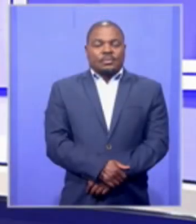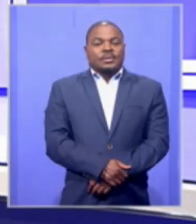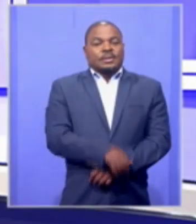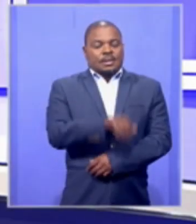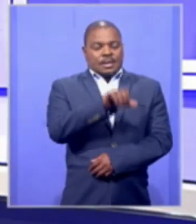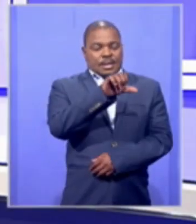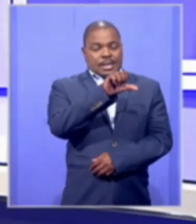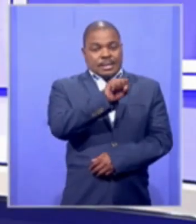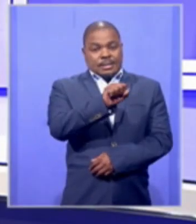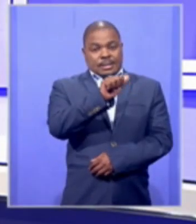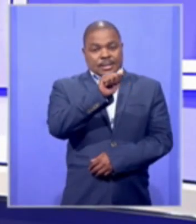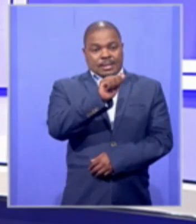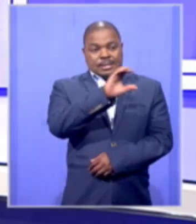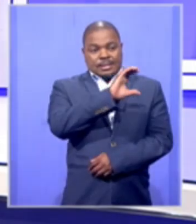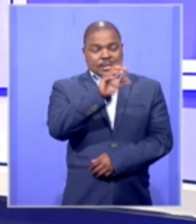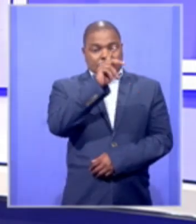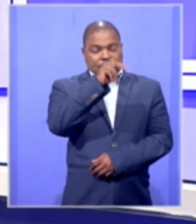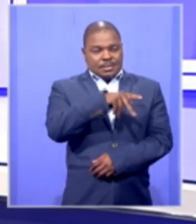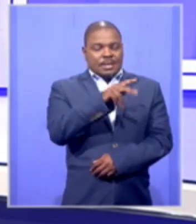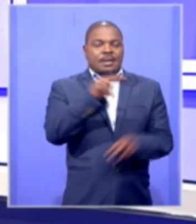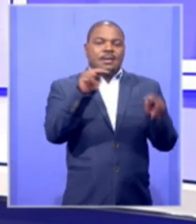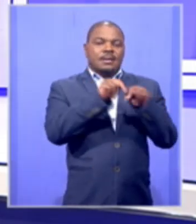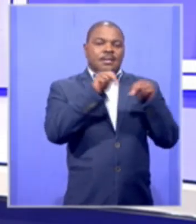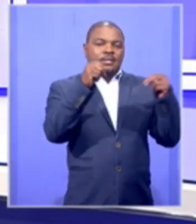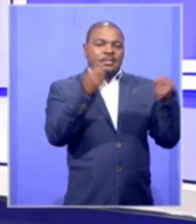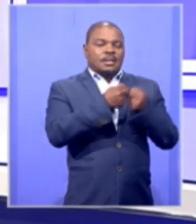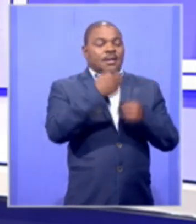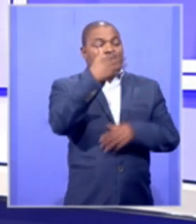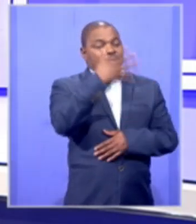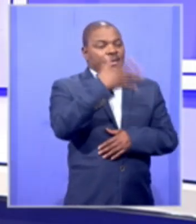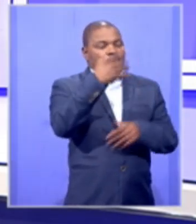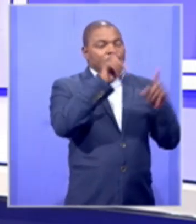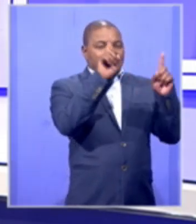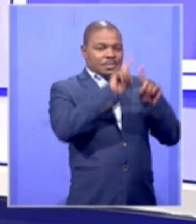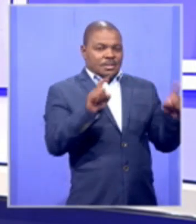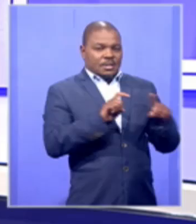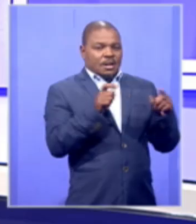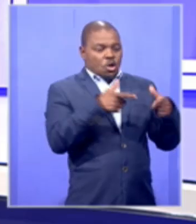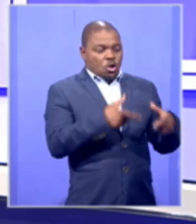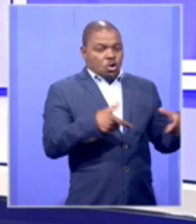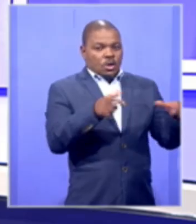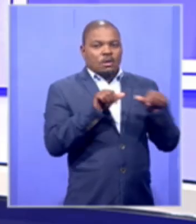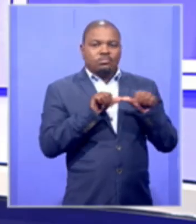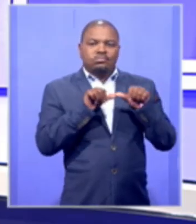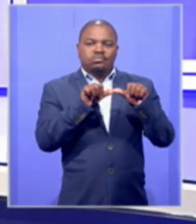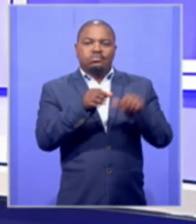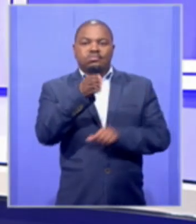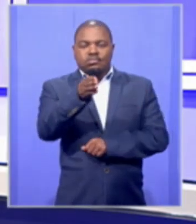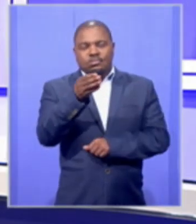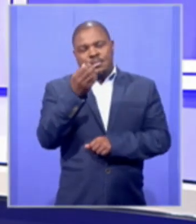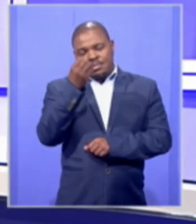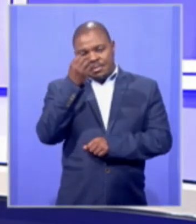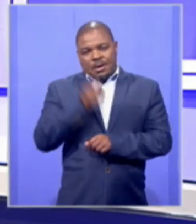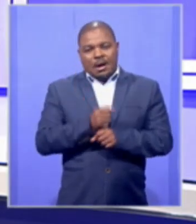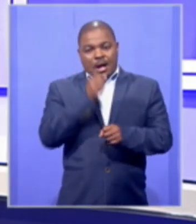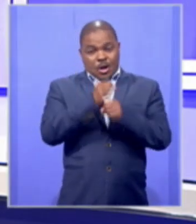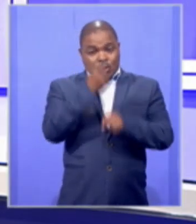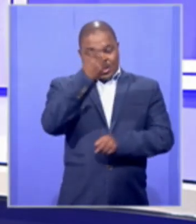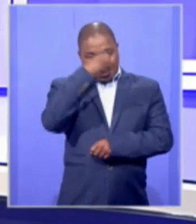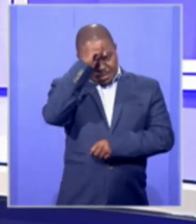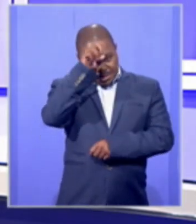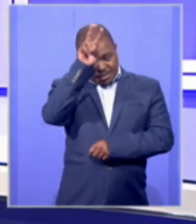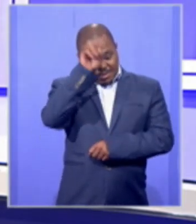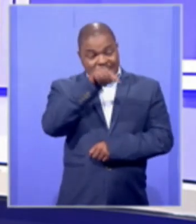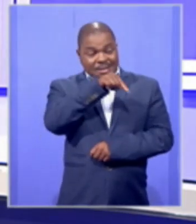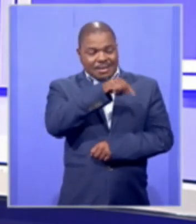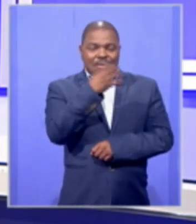Congress e kgethegileng ya bosetšhaba ya botlhano ya SACP e tsweletse kwa Boksburg mo Gauteng. Kopano eno ya